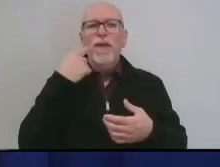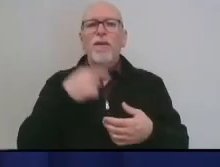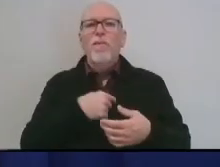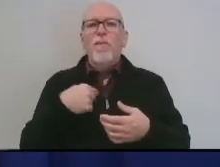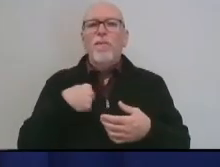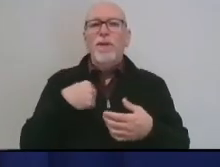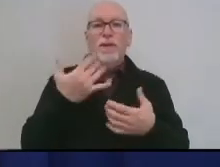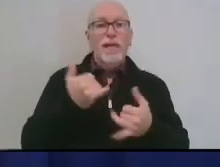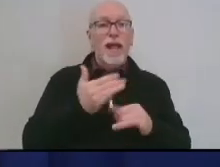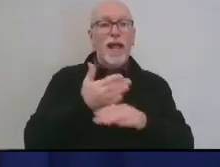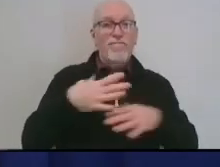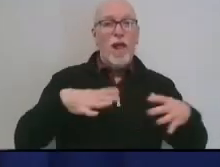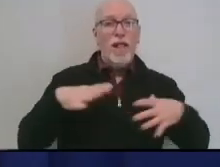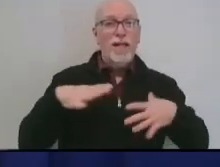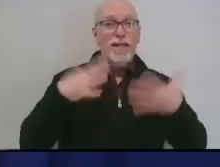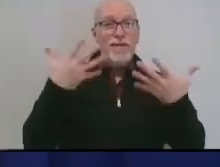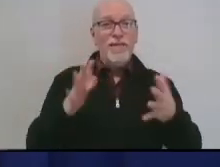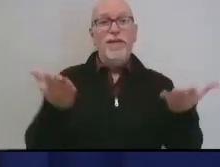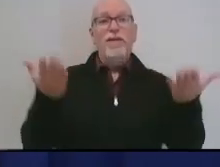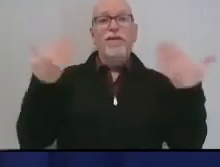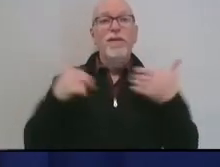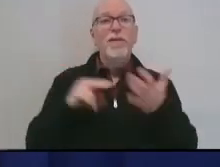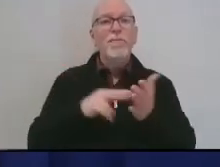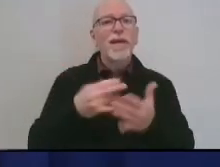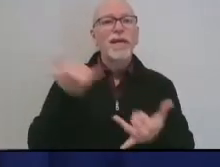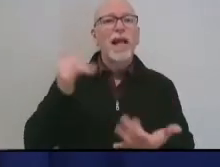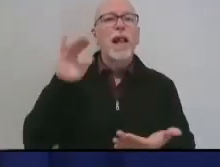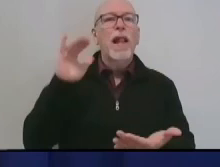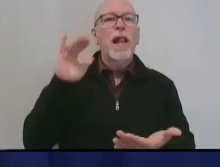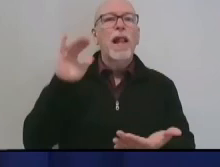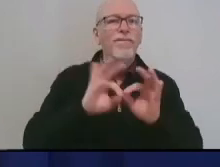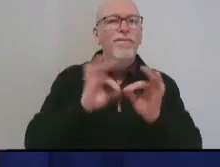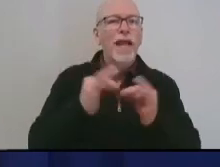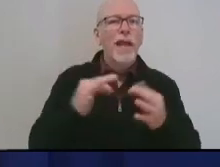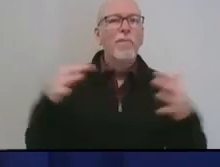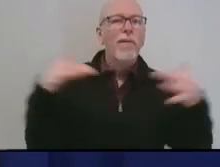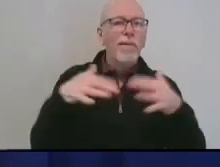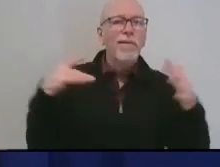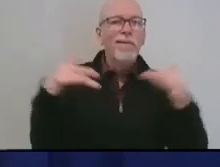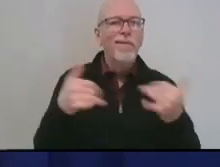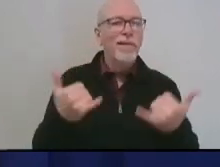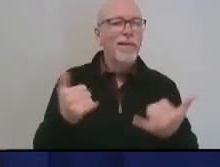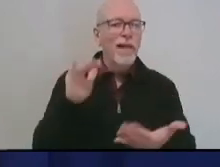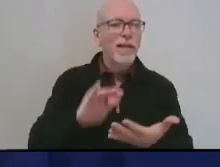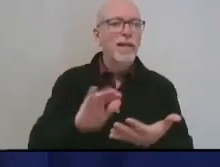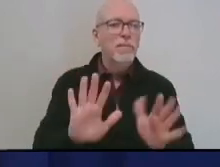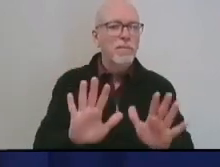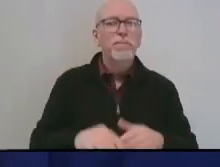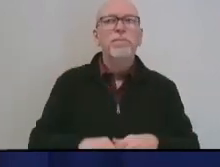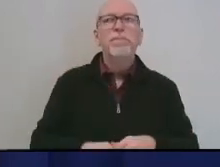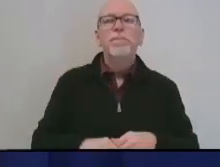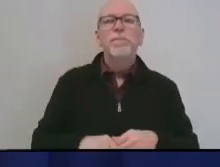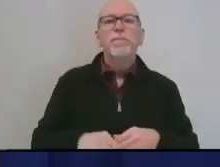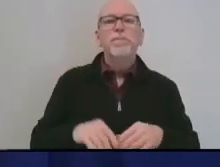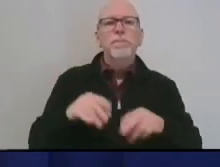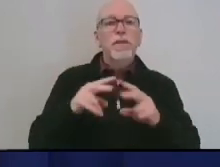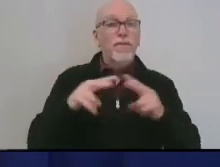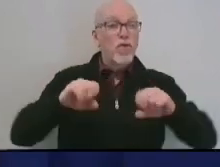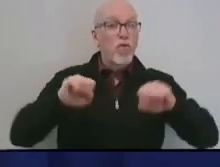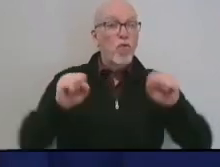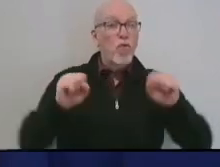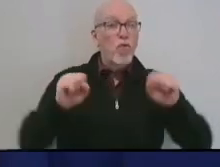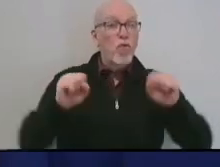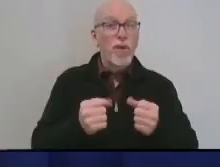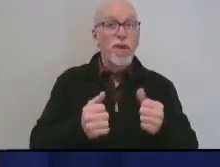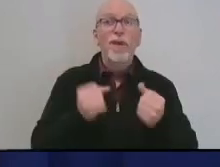There's a little bit less family gatherings and things going on right now. It is very, very cold, so a lot of people are not outside